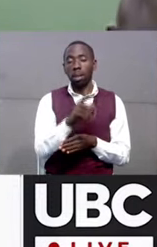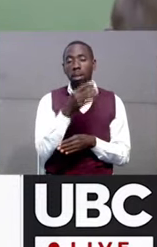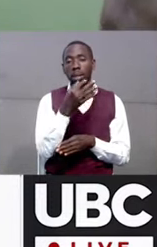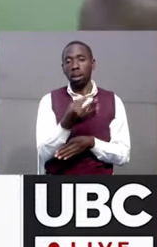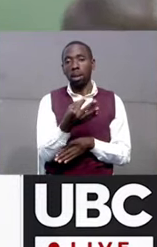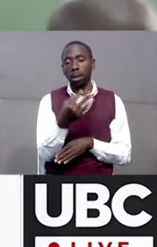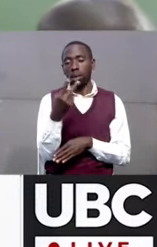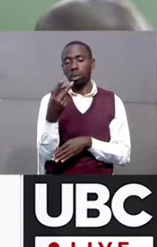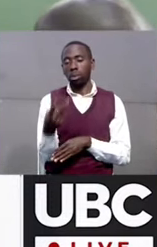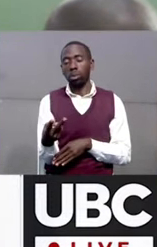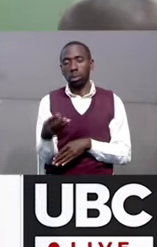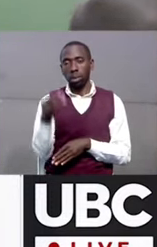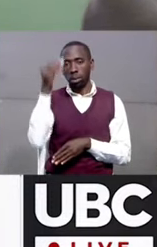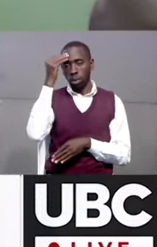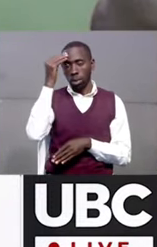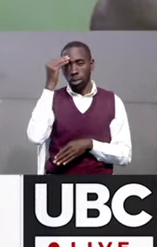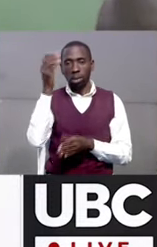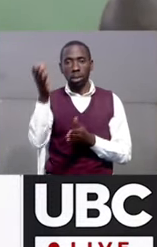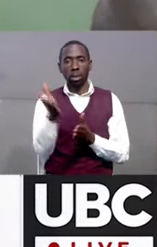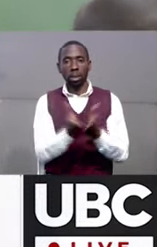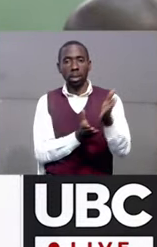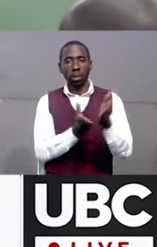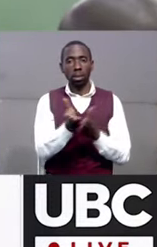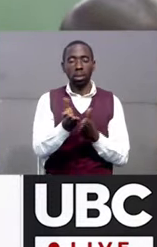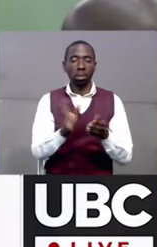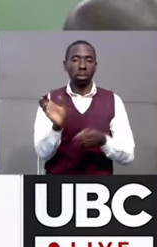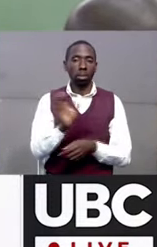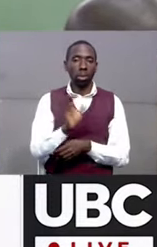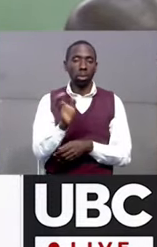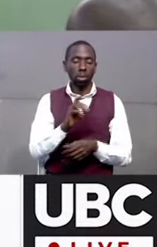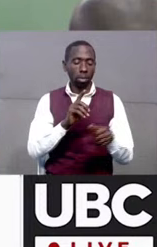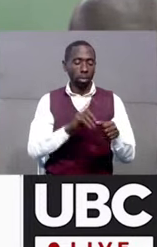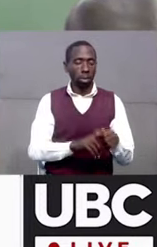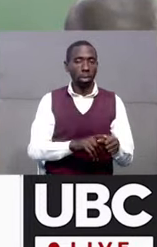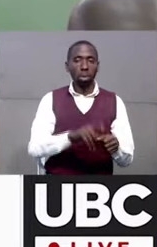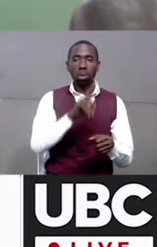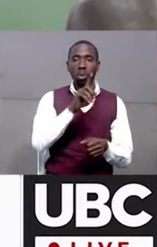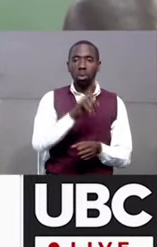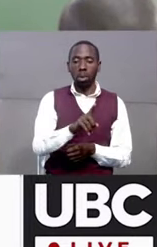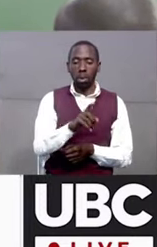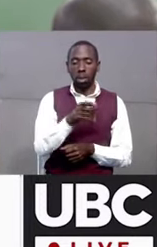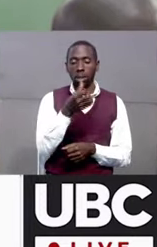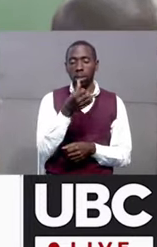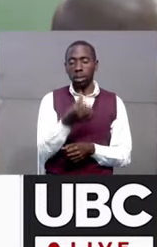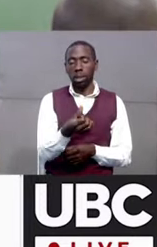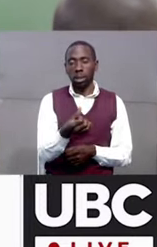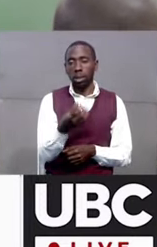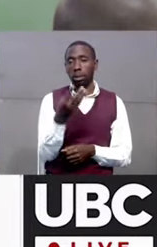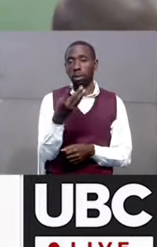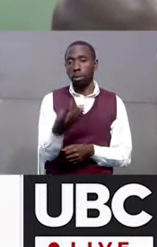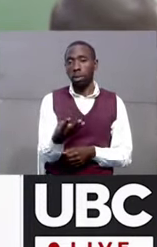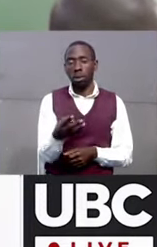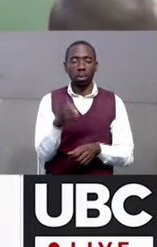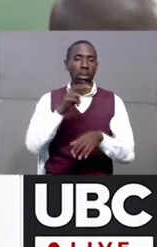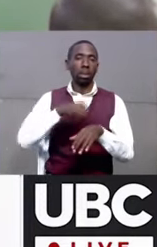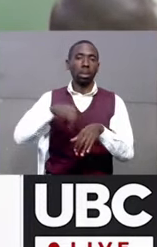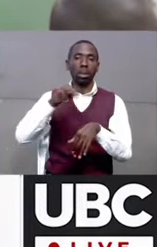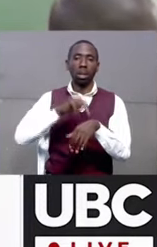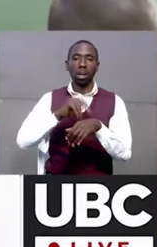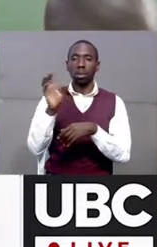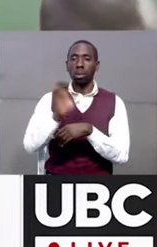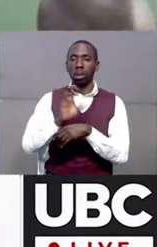132, Education Service Commission, vote 164, National Council for Higher